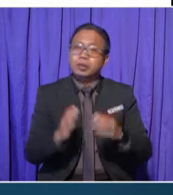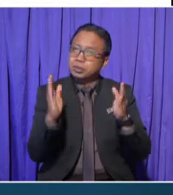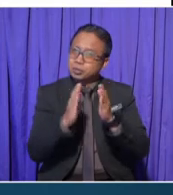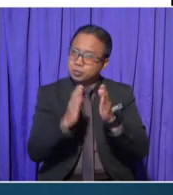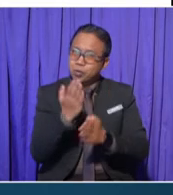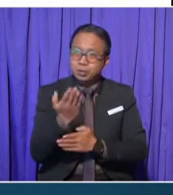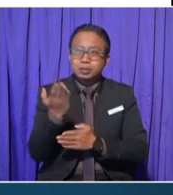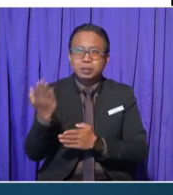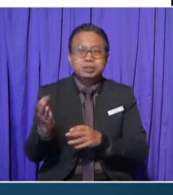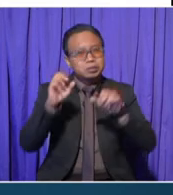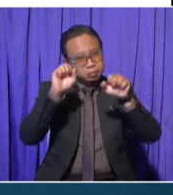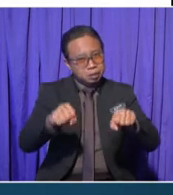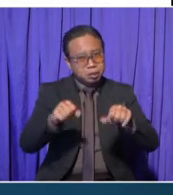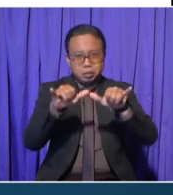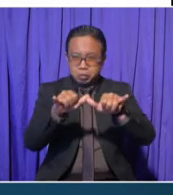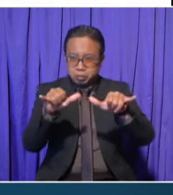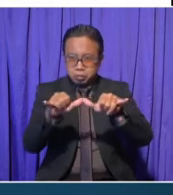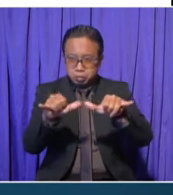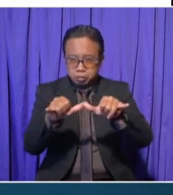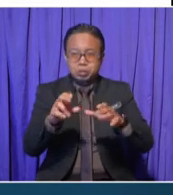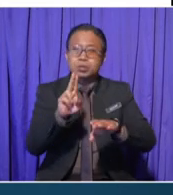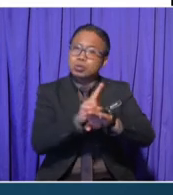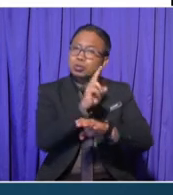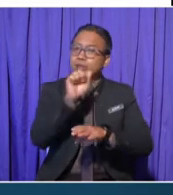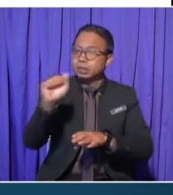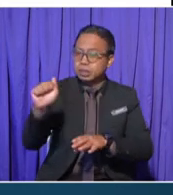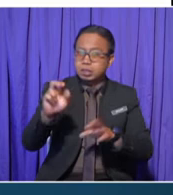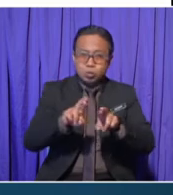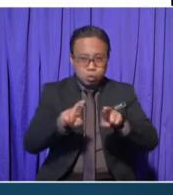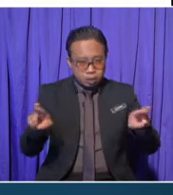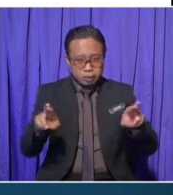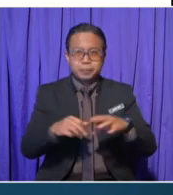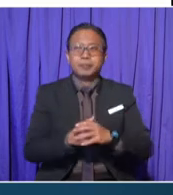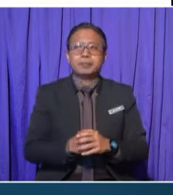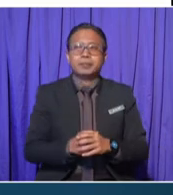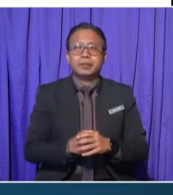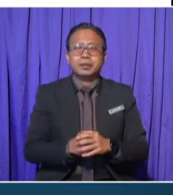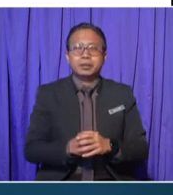Small things can be measured by using a ruler.